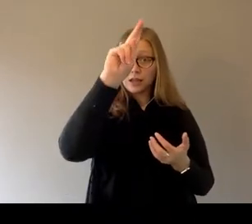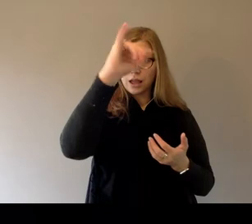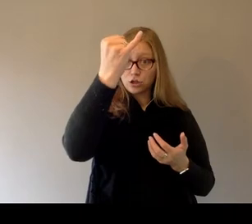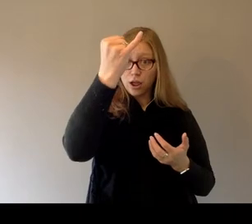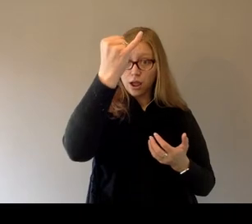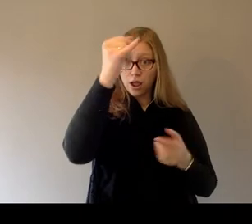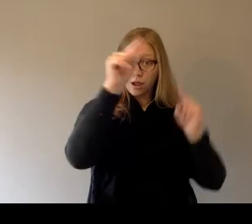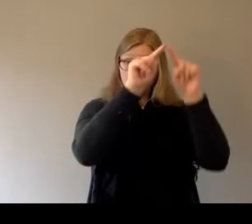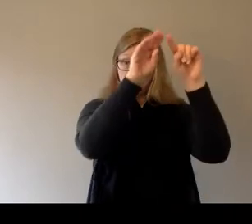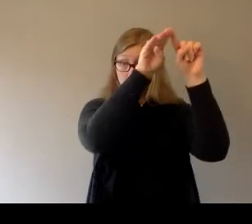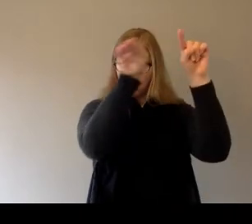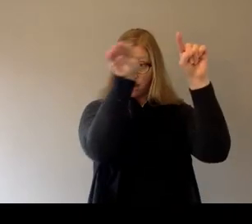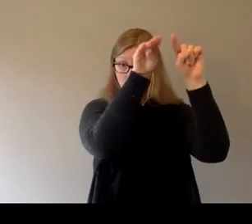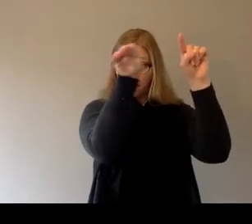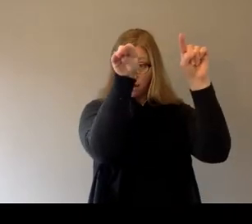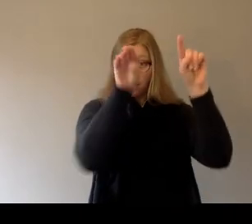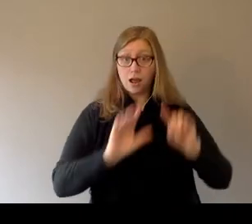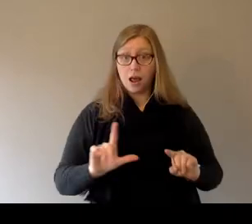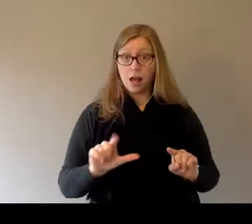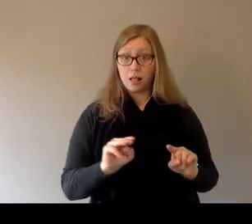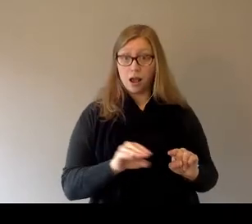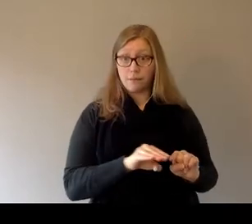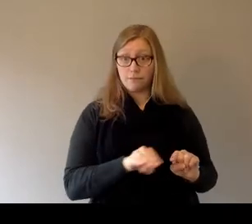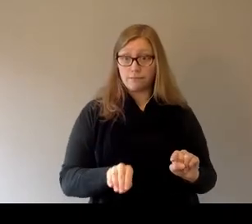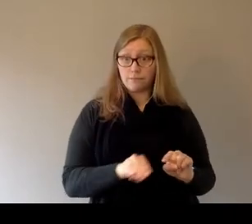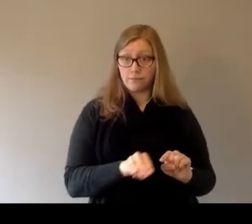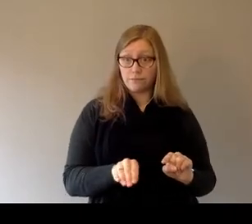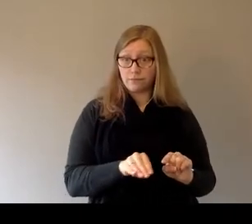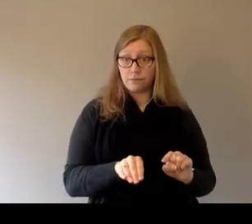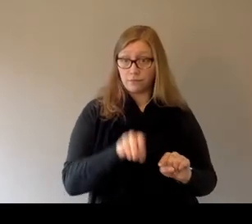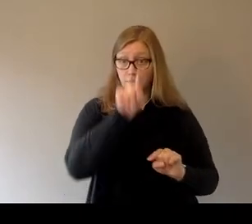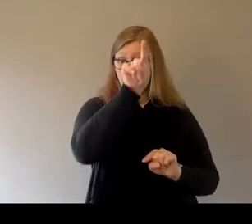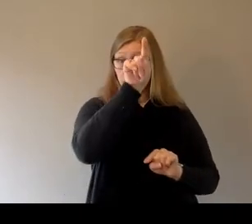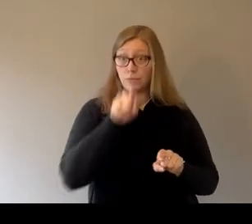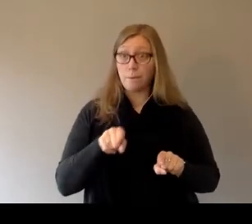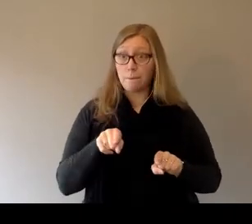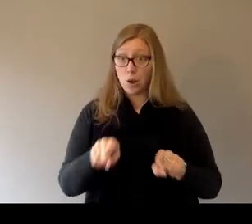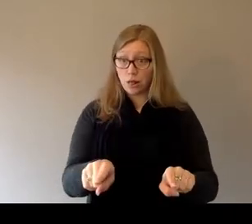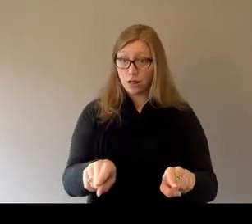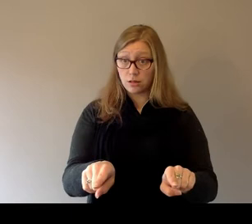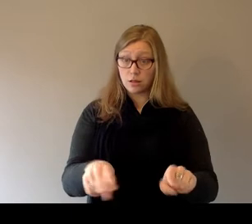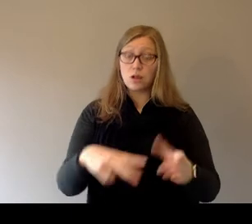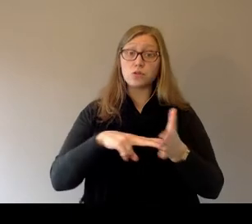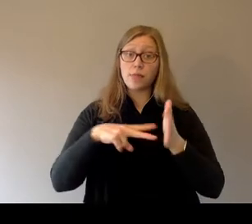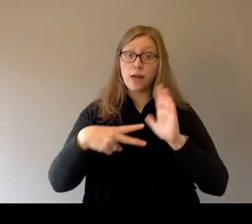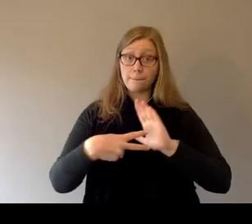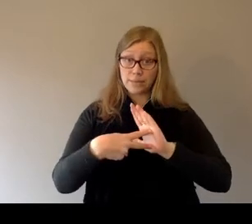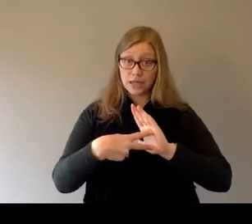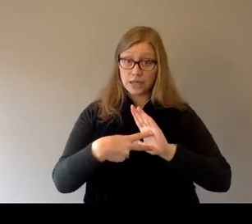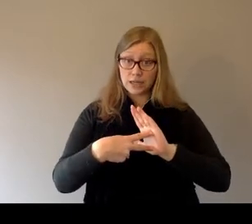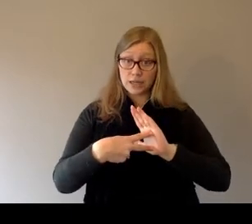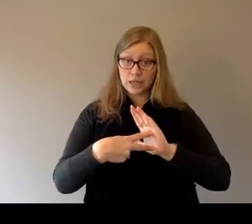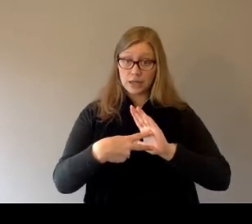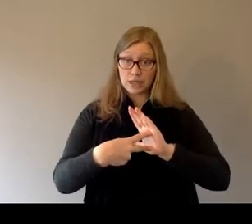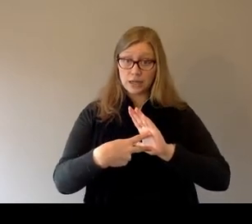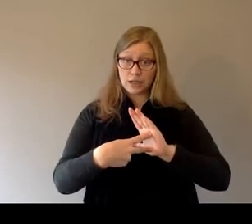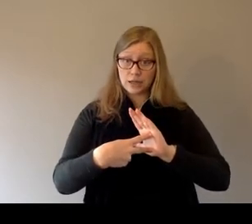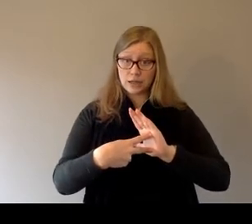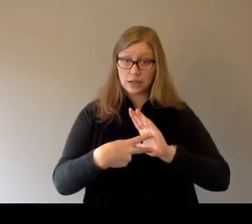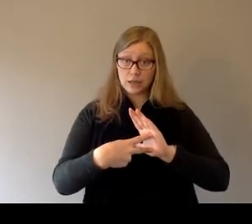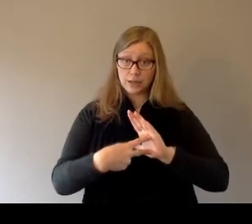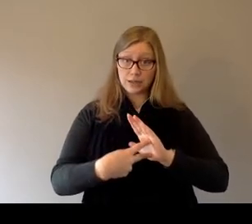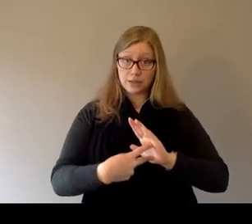LM, are parallel. So that means that this angle right here,